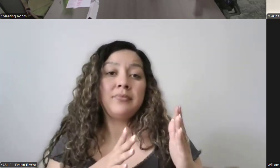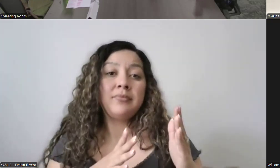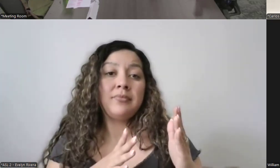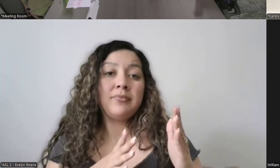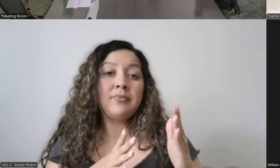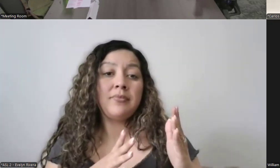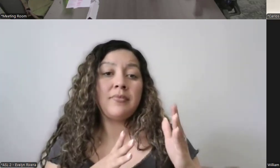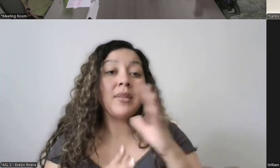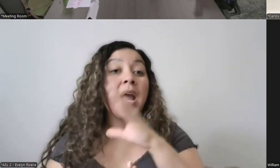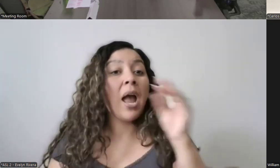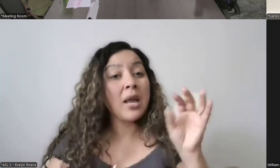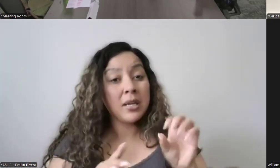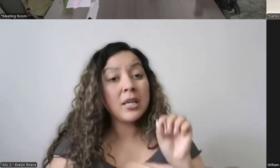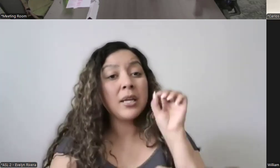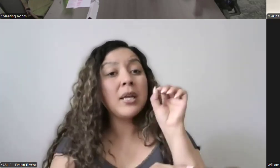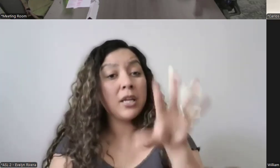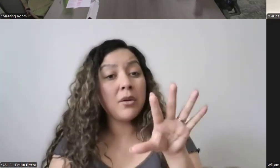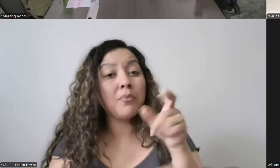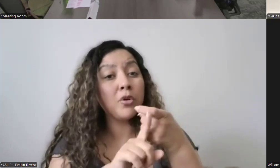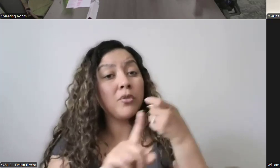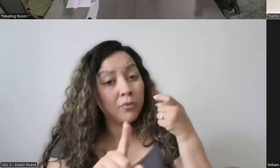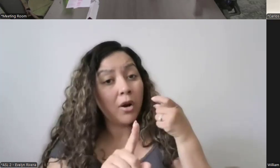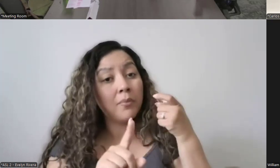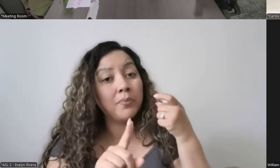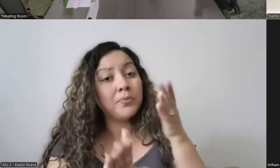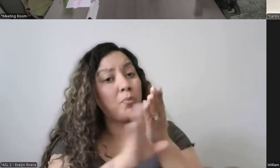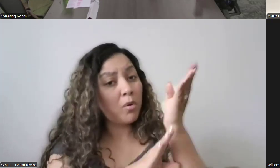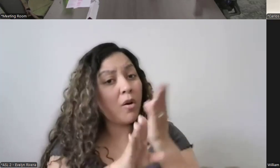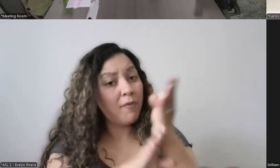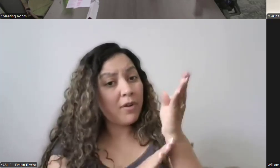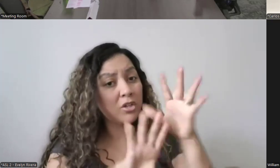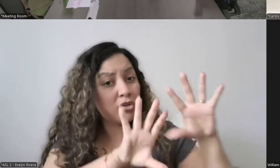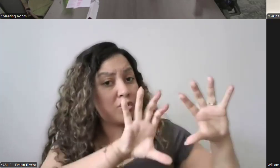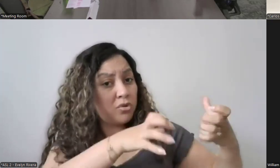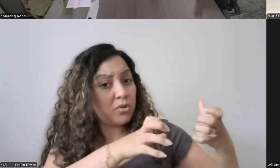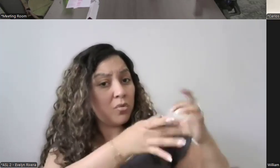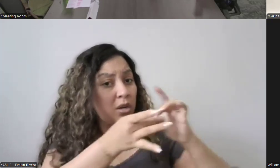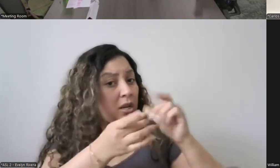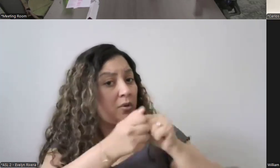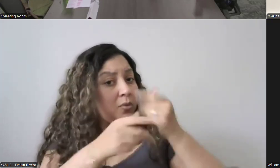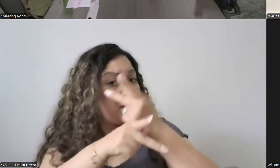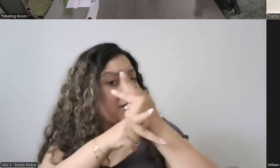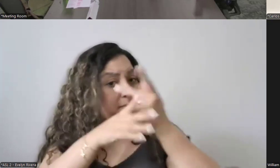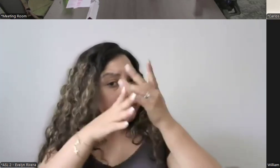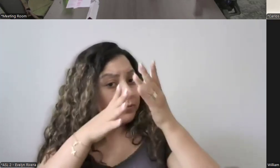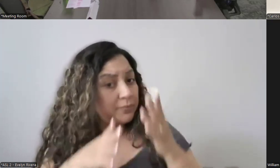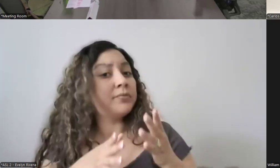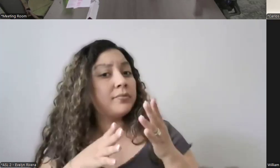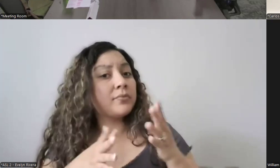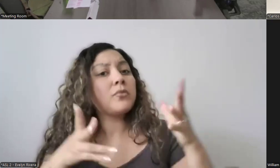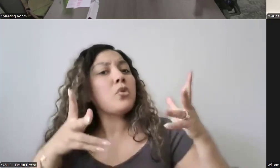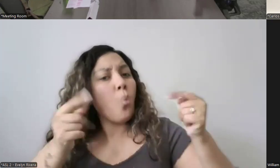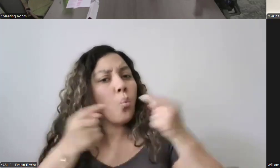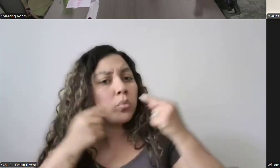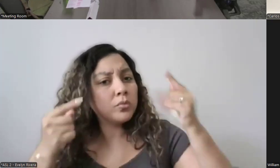and input from the professional side of caregiving to find out what's going to work, what's going to